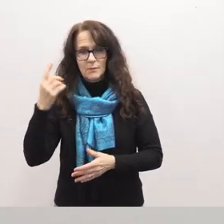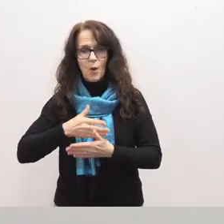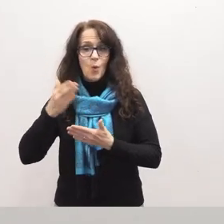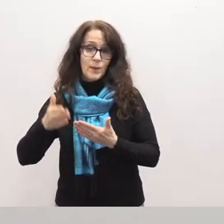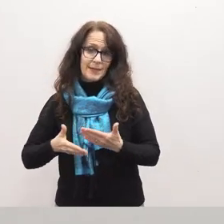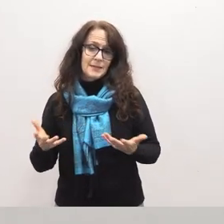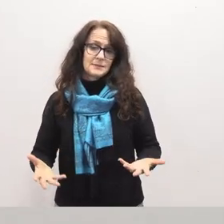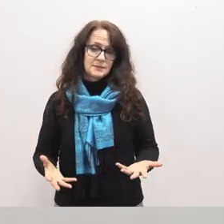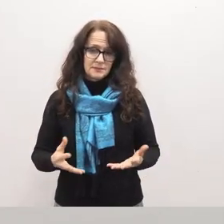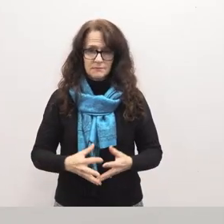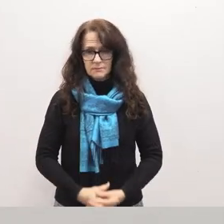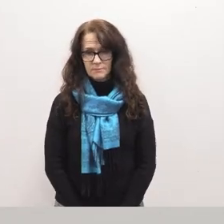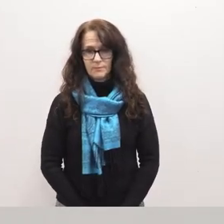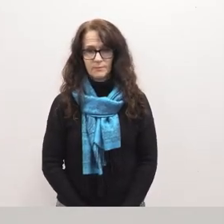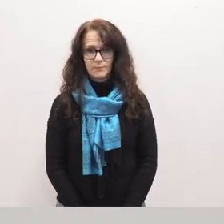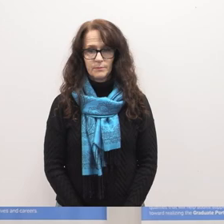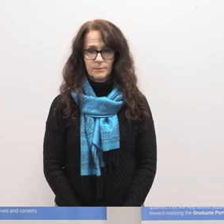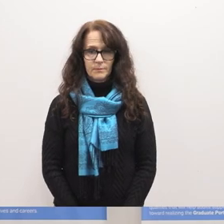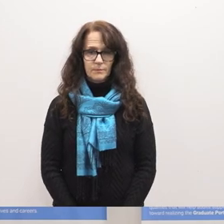weekends.